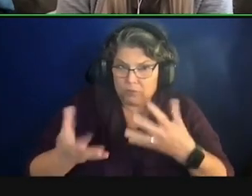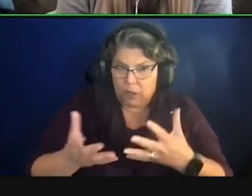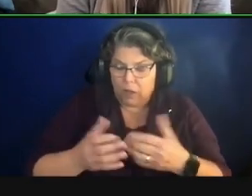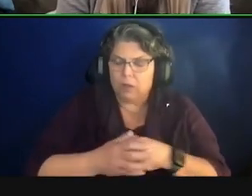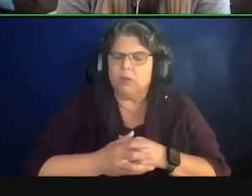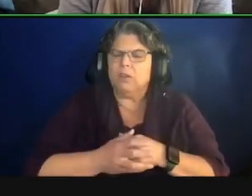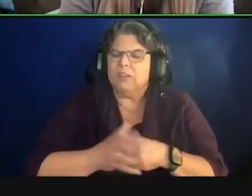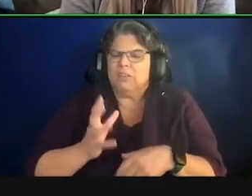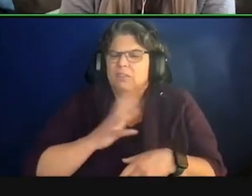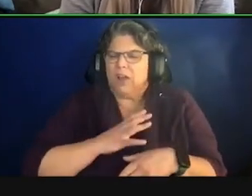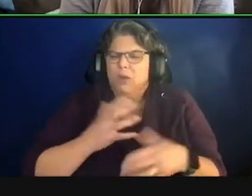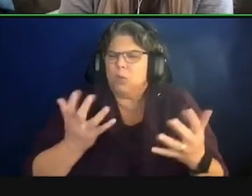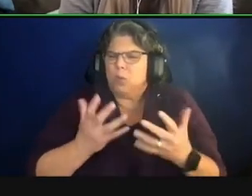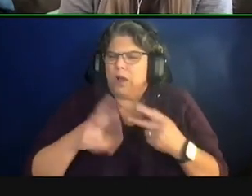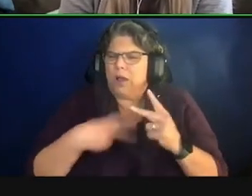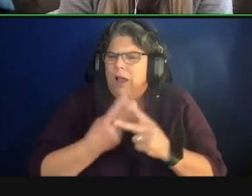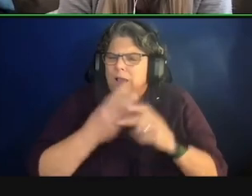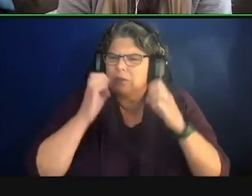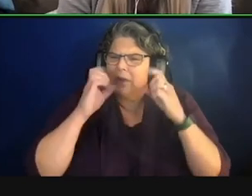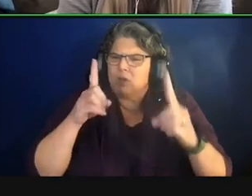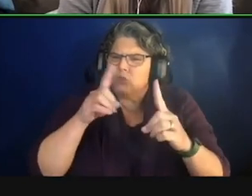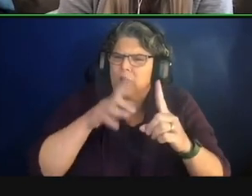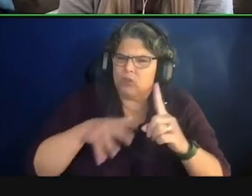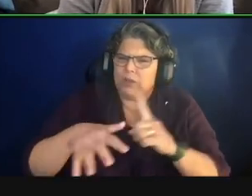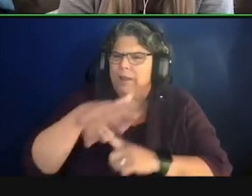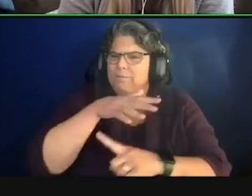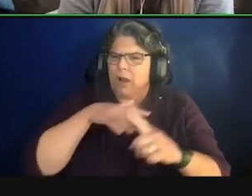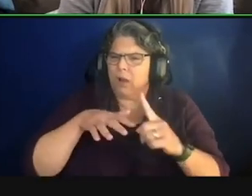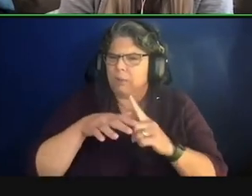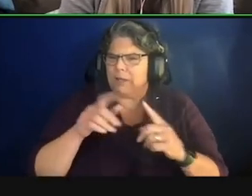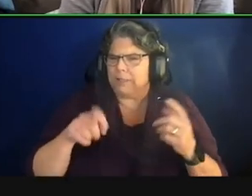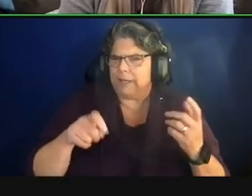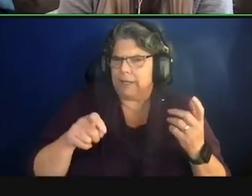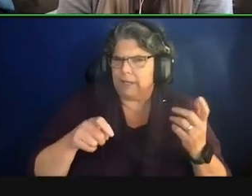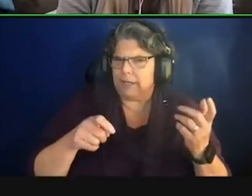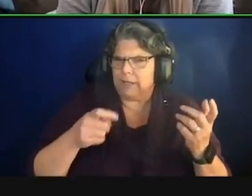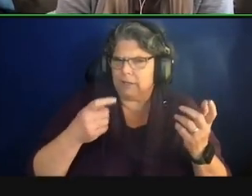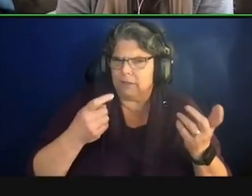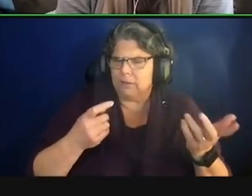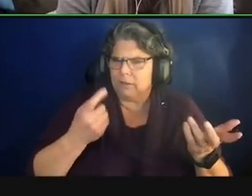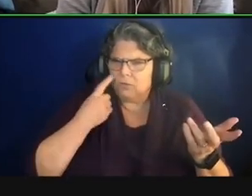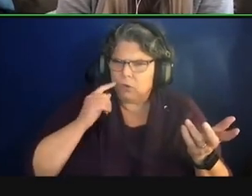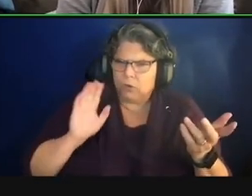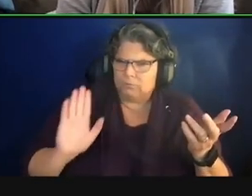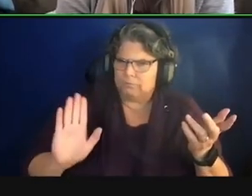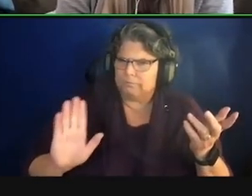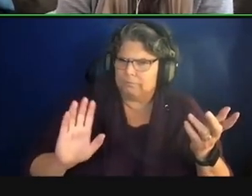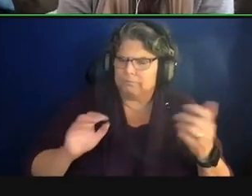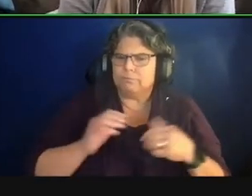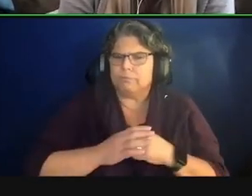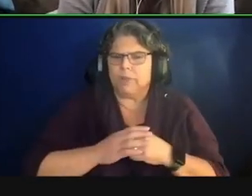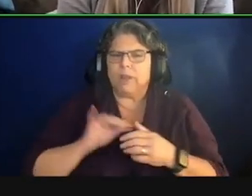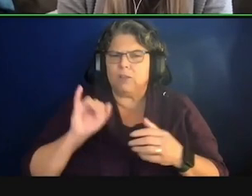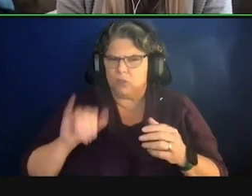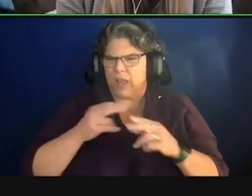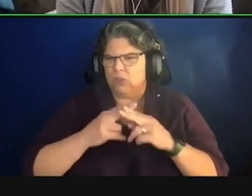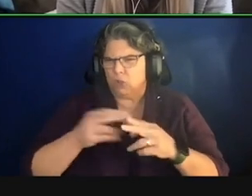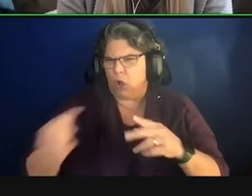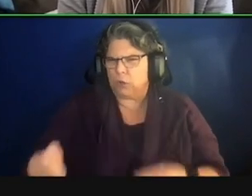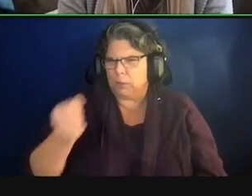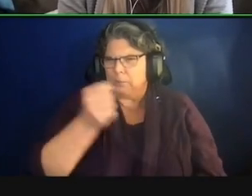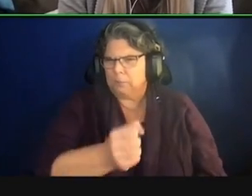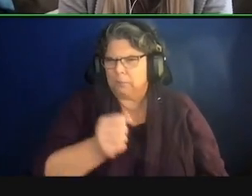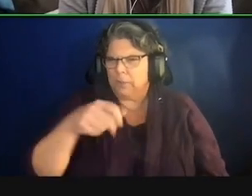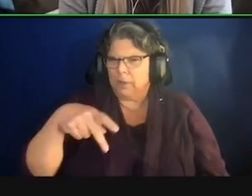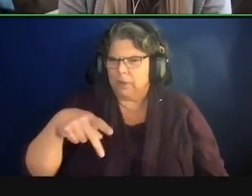what environment do we need to implement this IEP? And that's the placement.